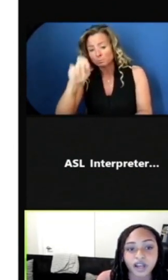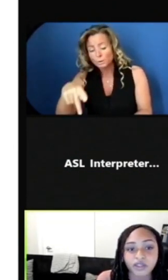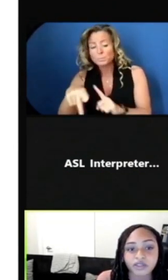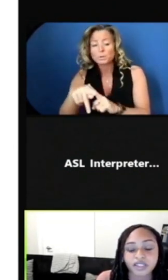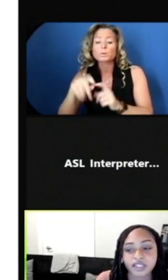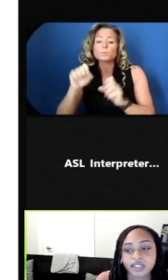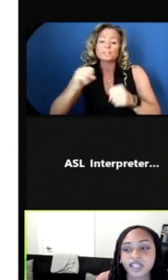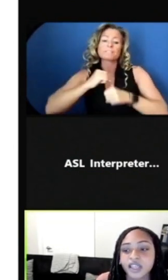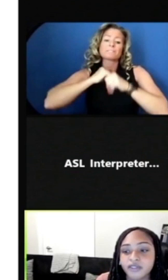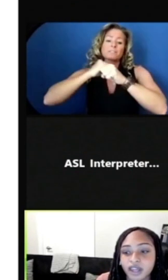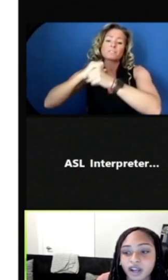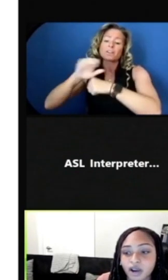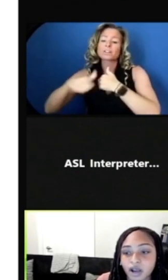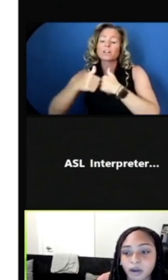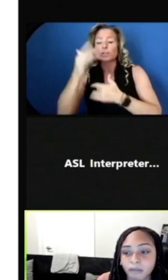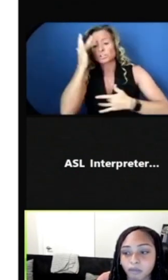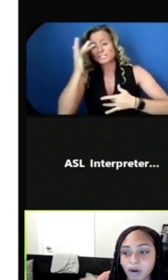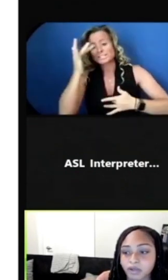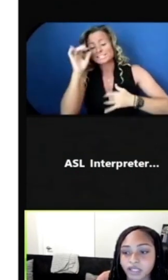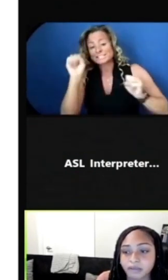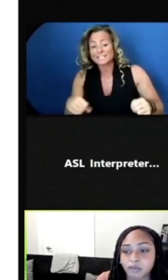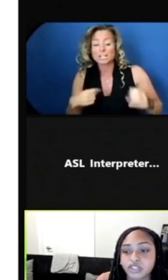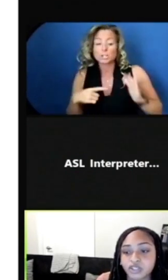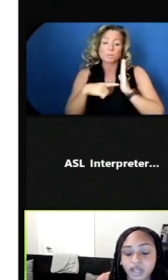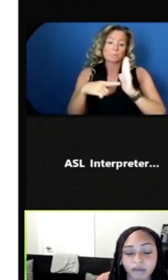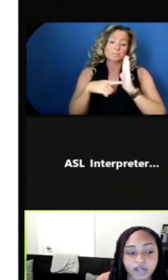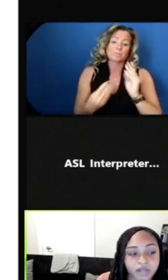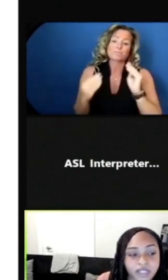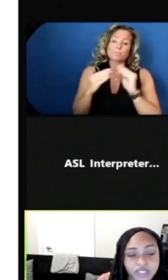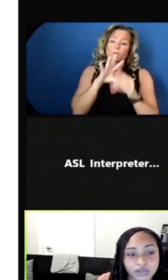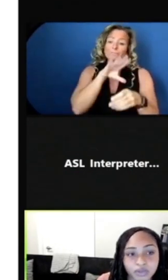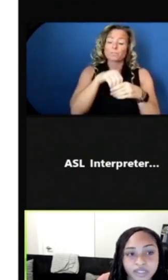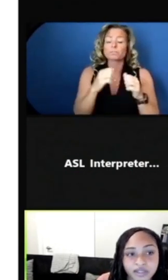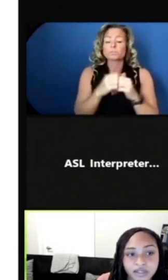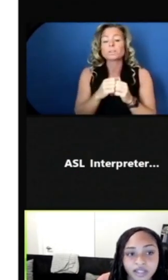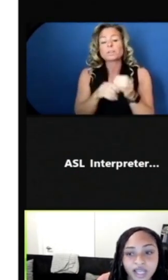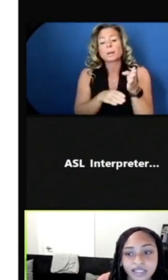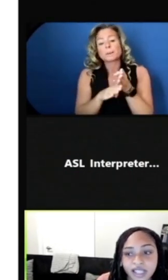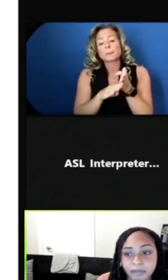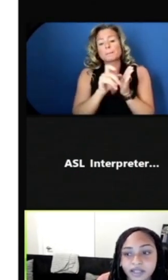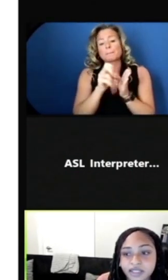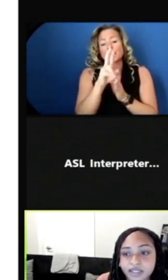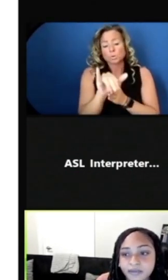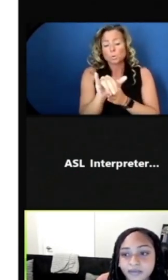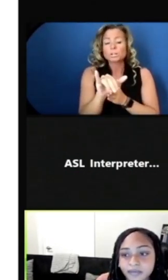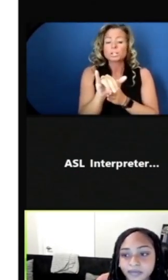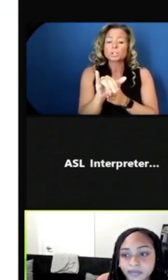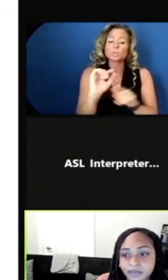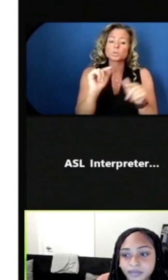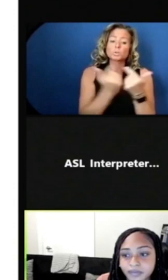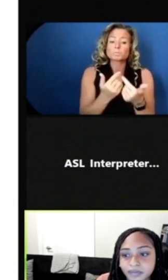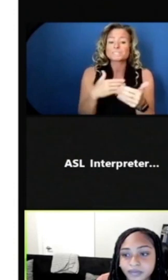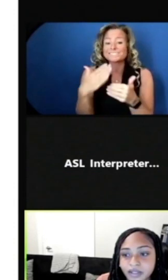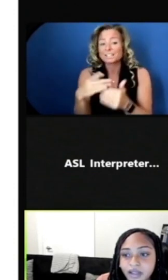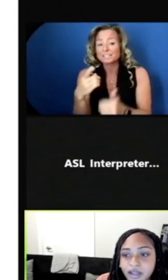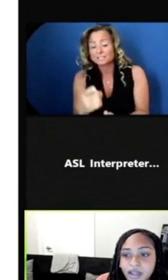to fight other diseases that are represented more so in minoritized groups. Last slide, please.